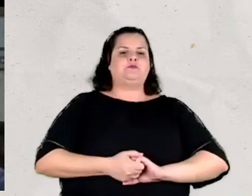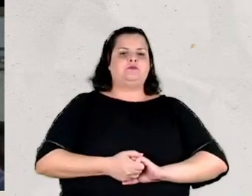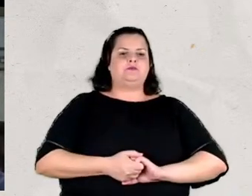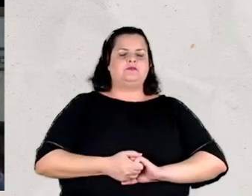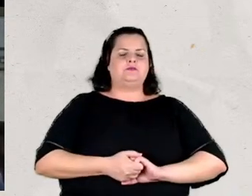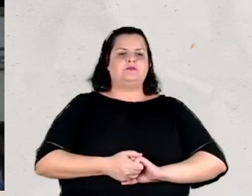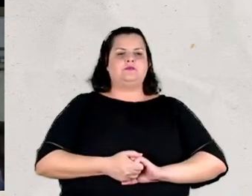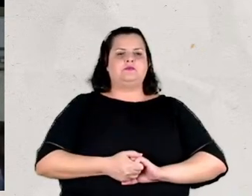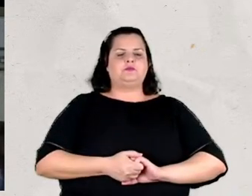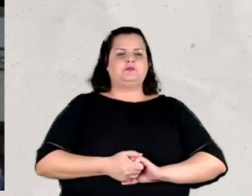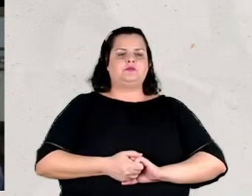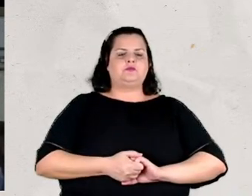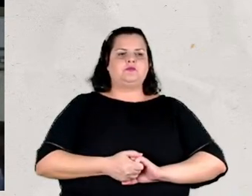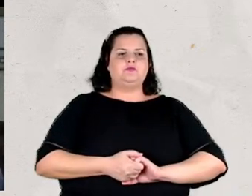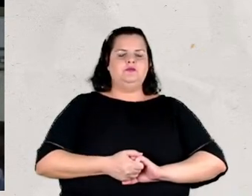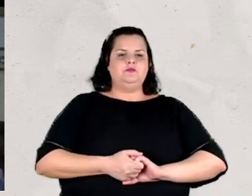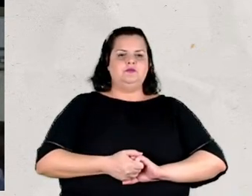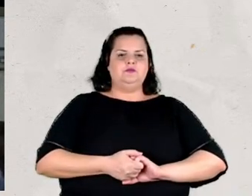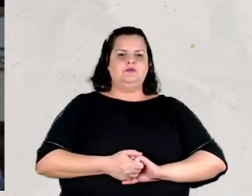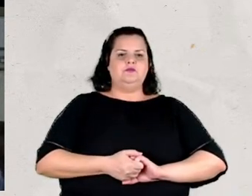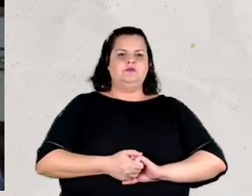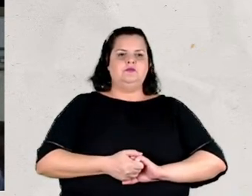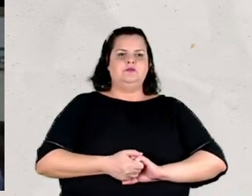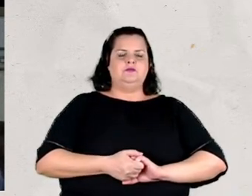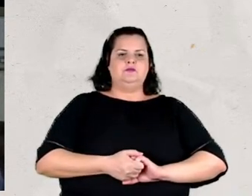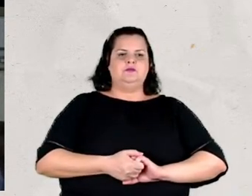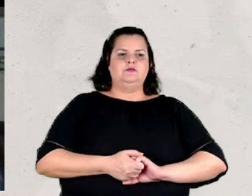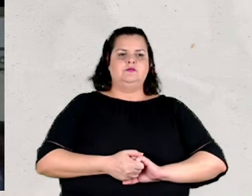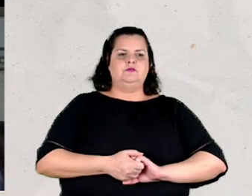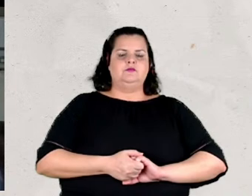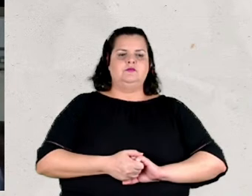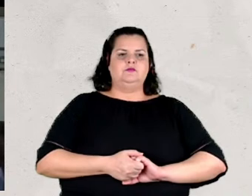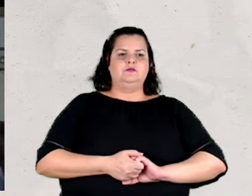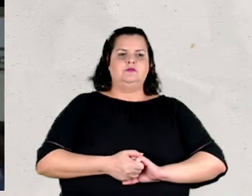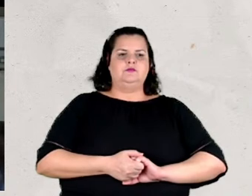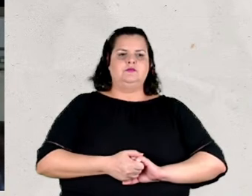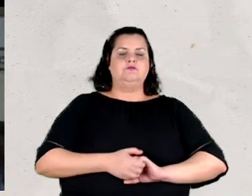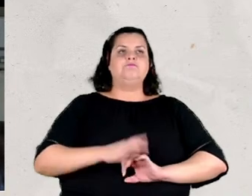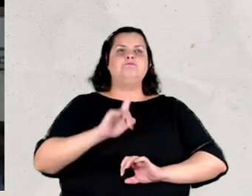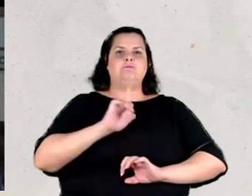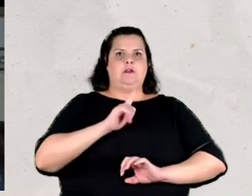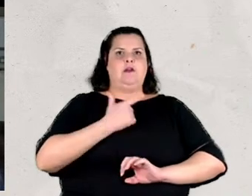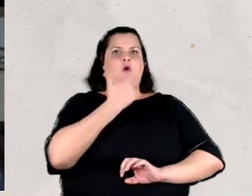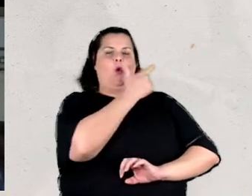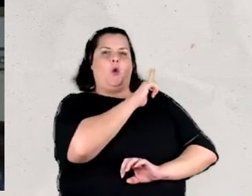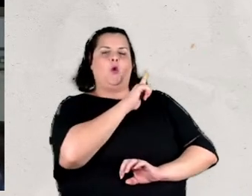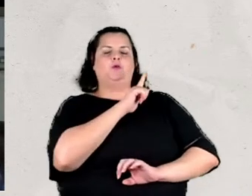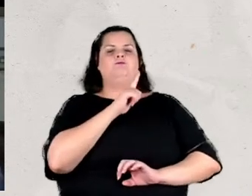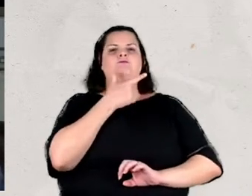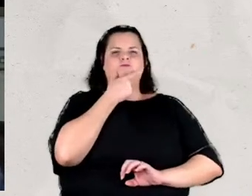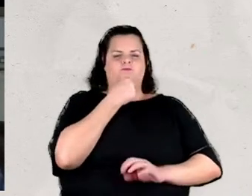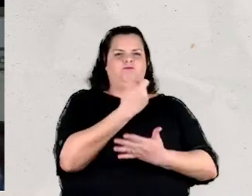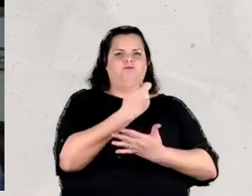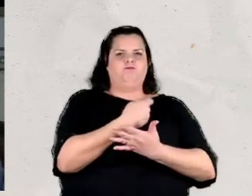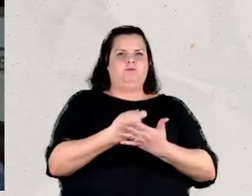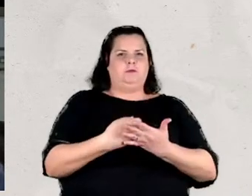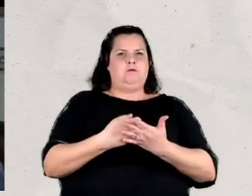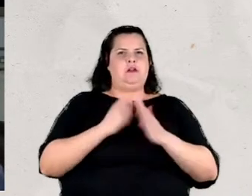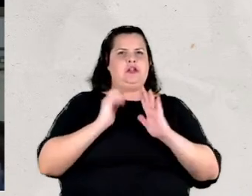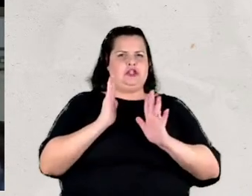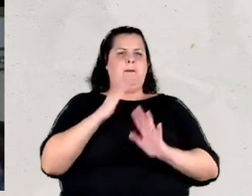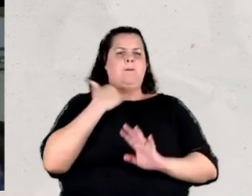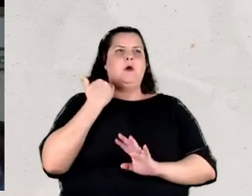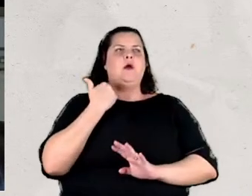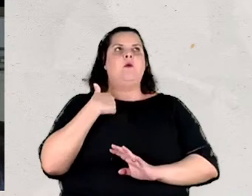and Palestinians isn't that we don't understand each other, it's that we understand each other too well. And both